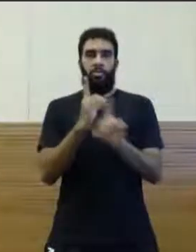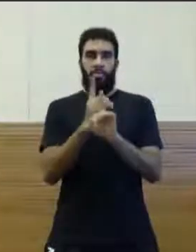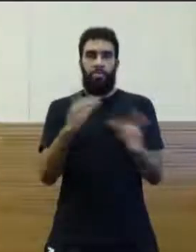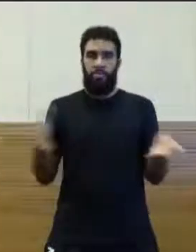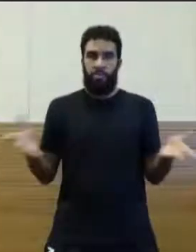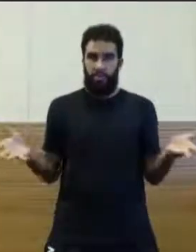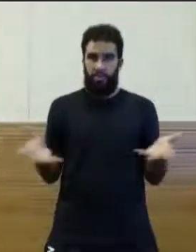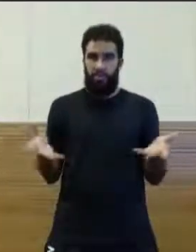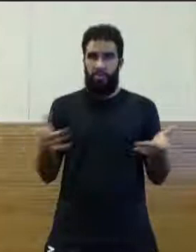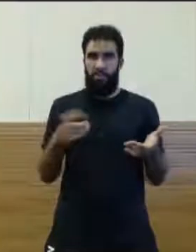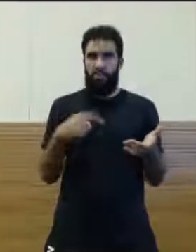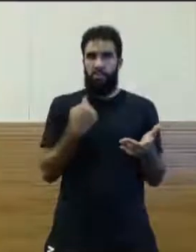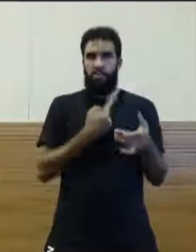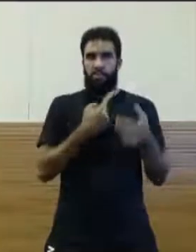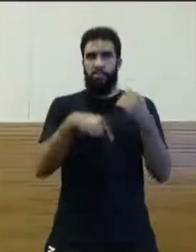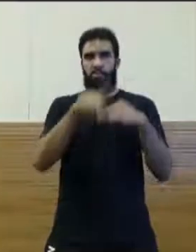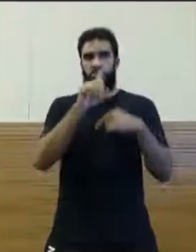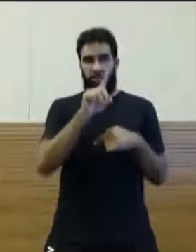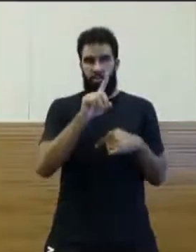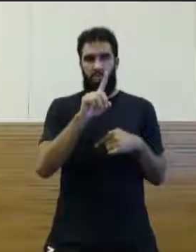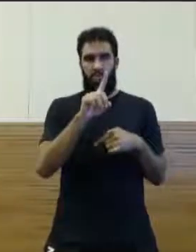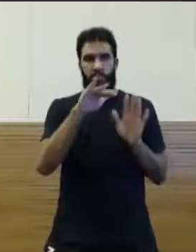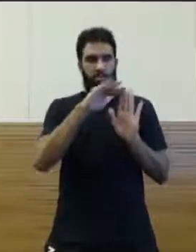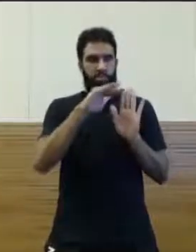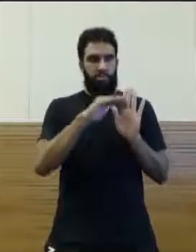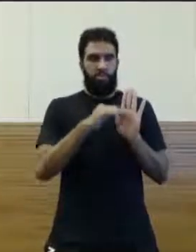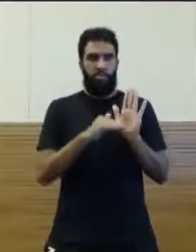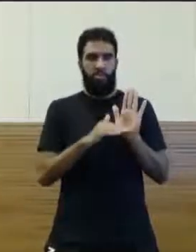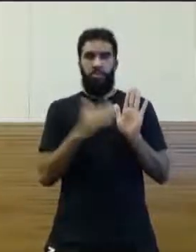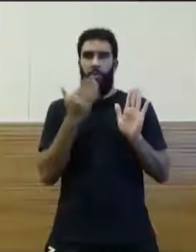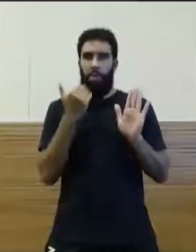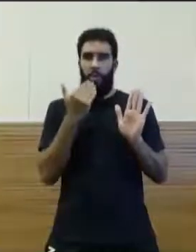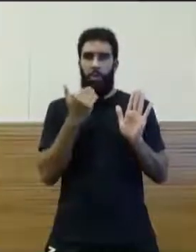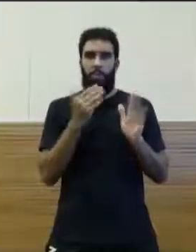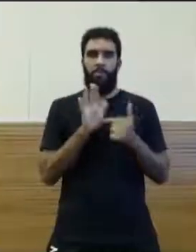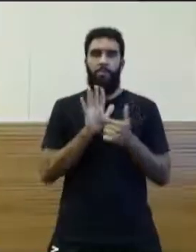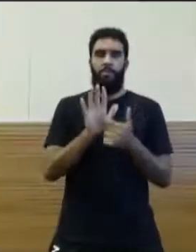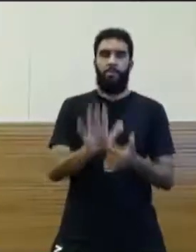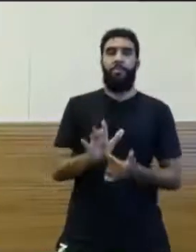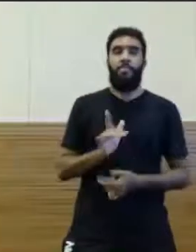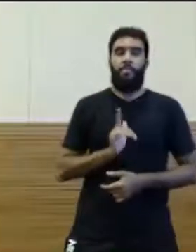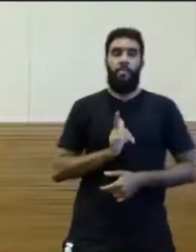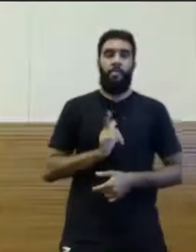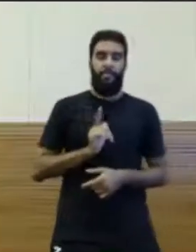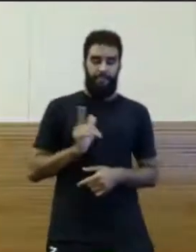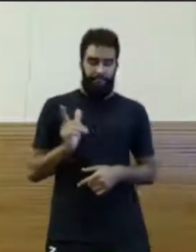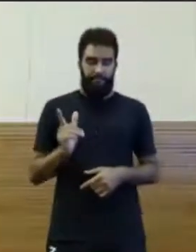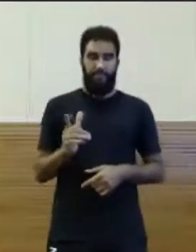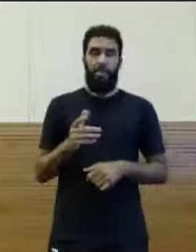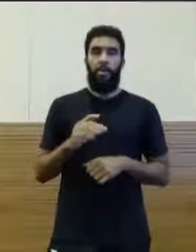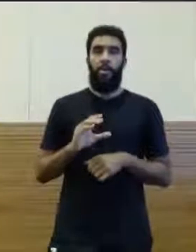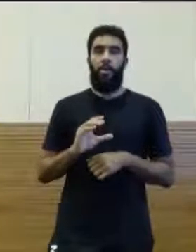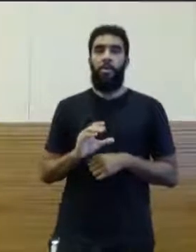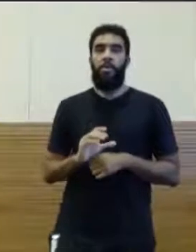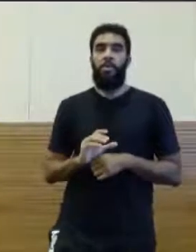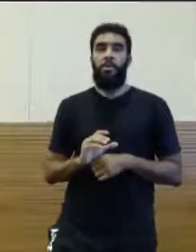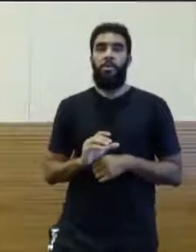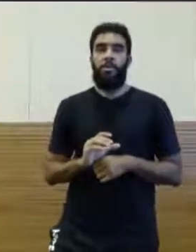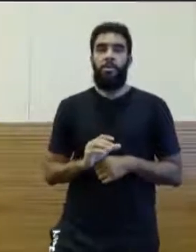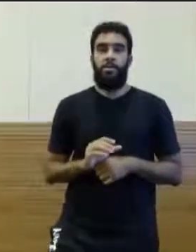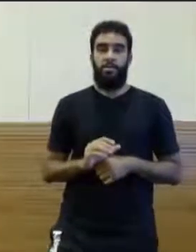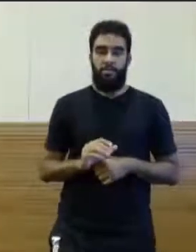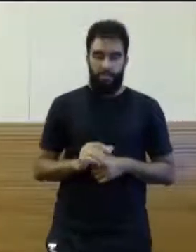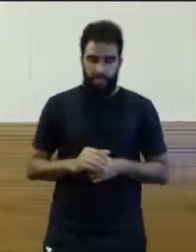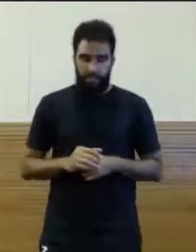of implementation and how to give publicity in these food guides or dietary guidelines, we have many